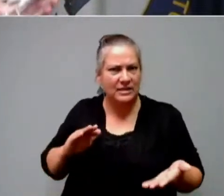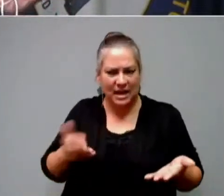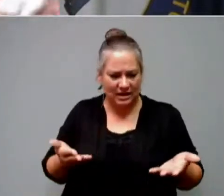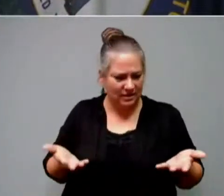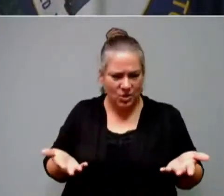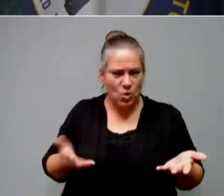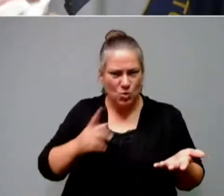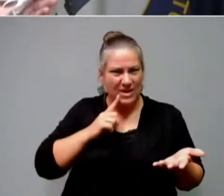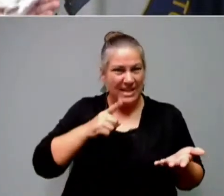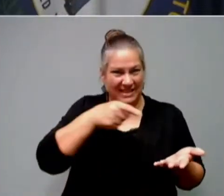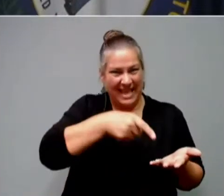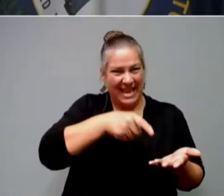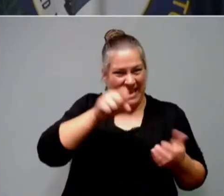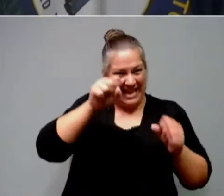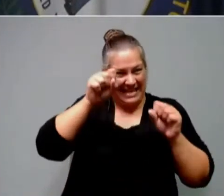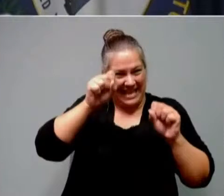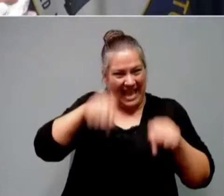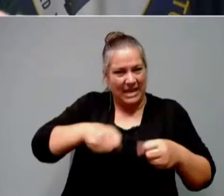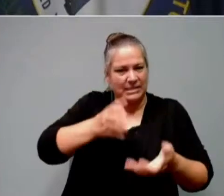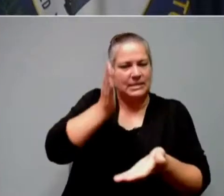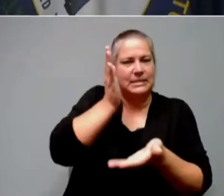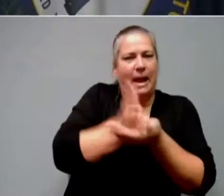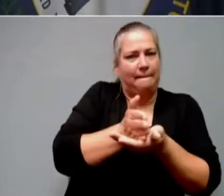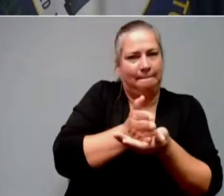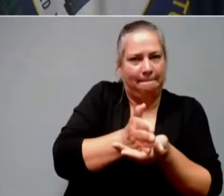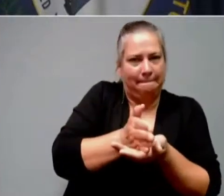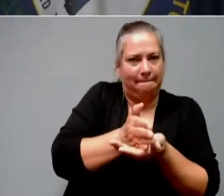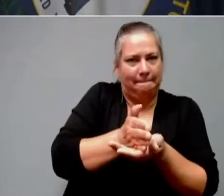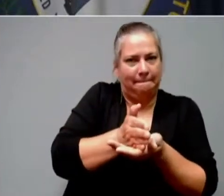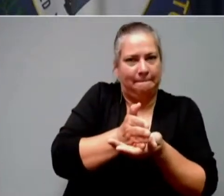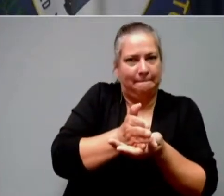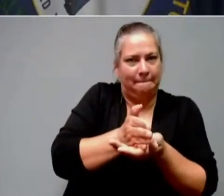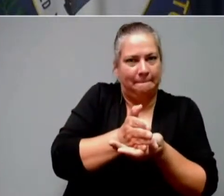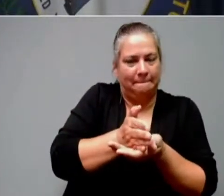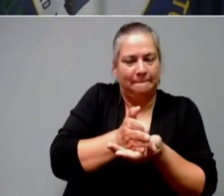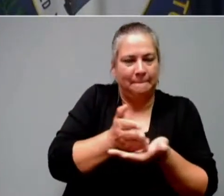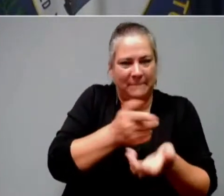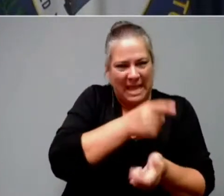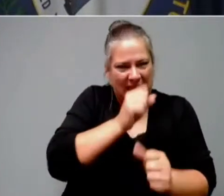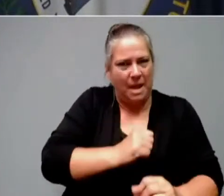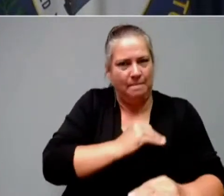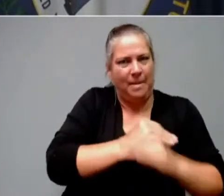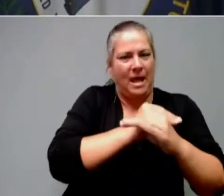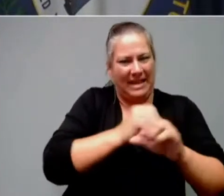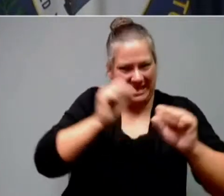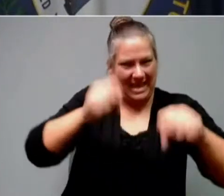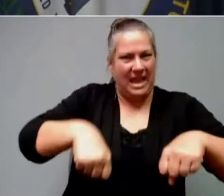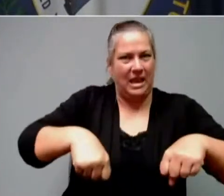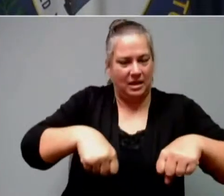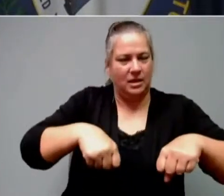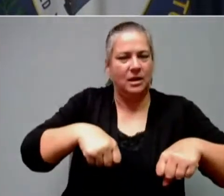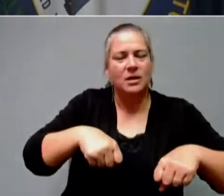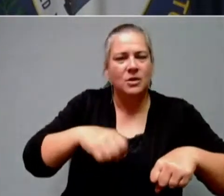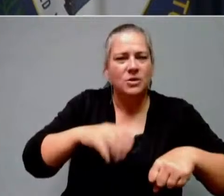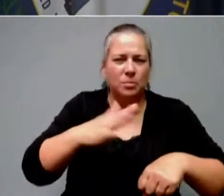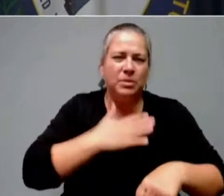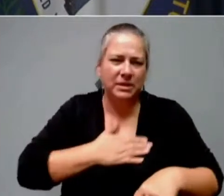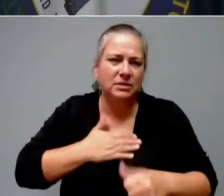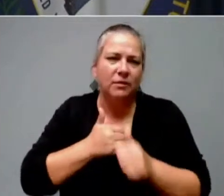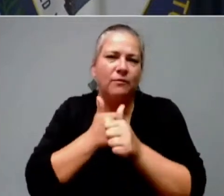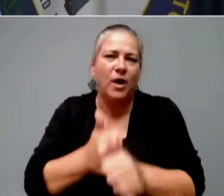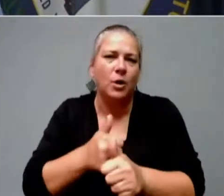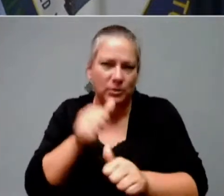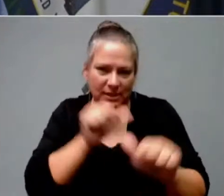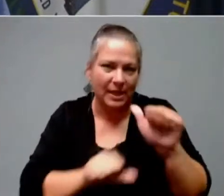prevented it at minimal or no inconvenience to the rest of us. So folks, please use science and use the intellect we were gifted with